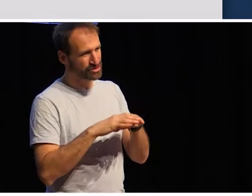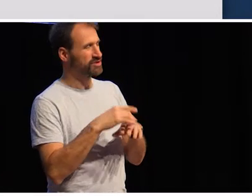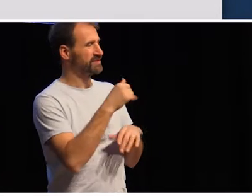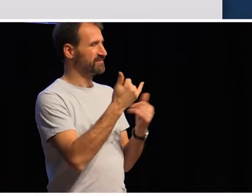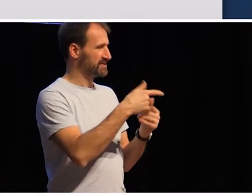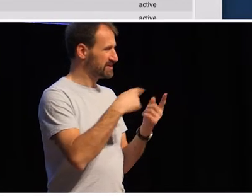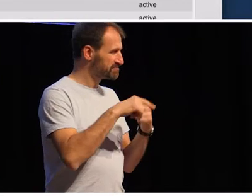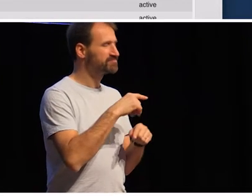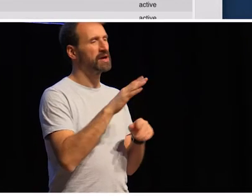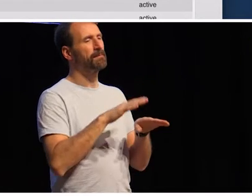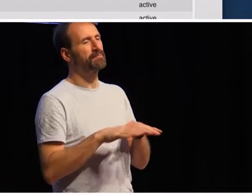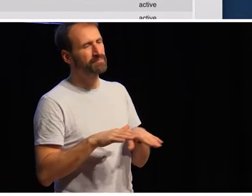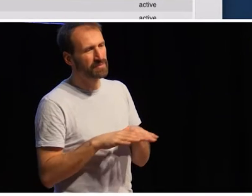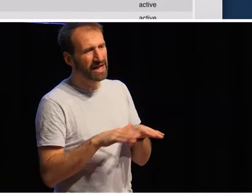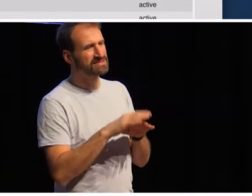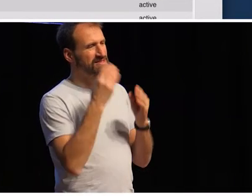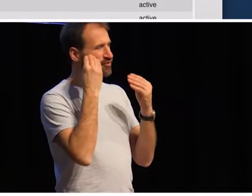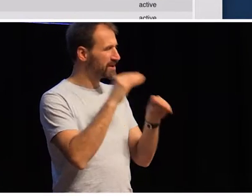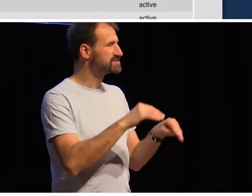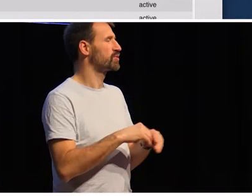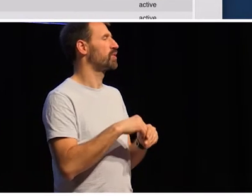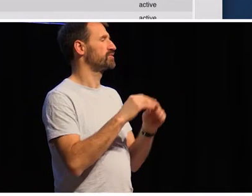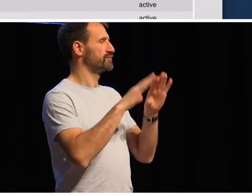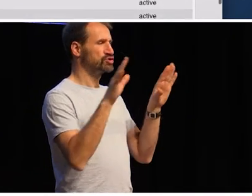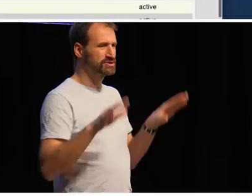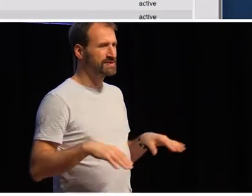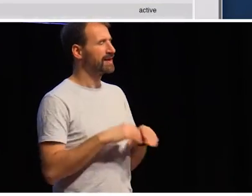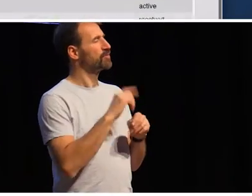information, an overview of all the bundles that are installed in the system.